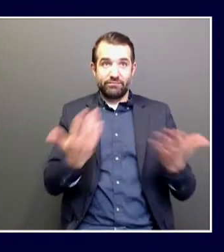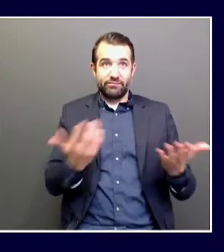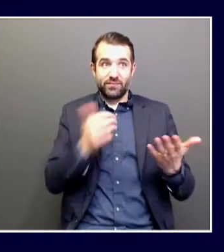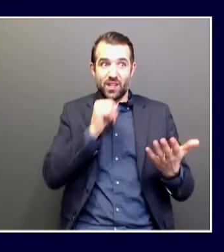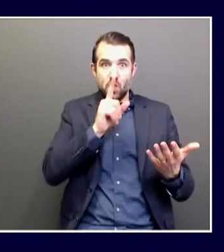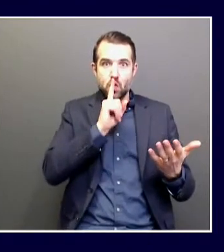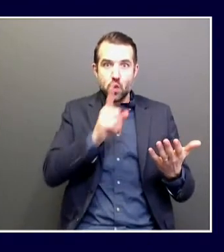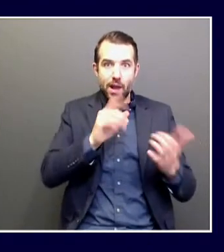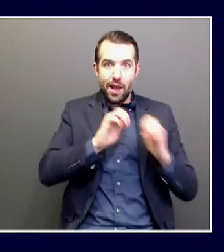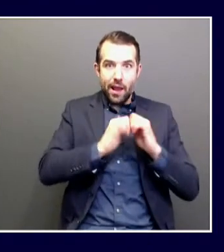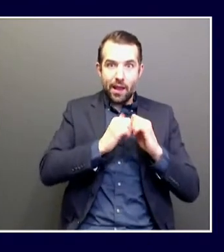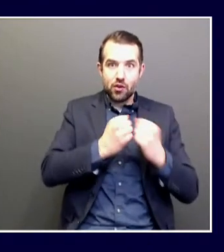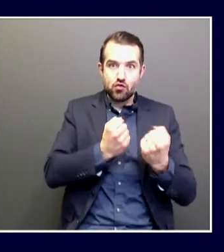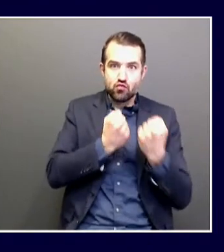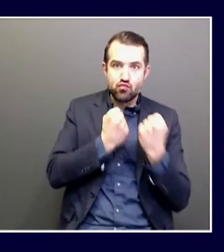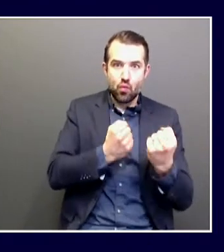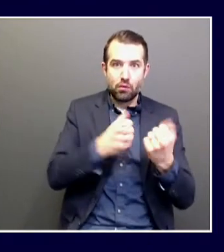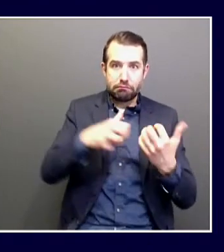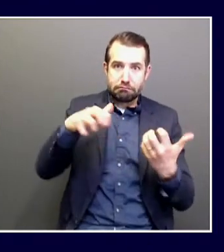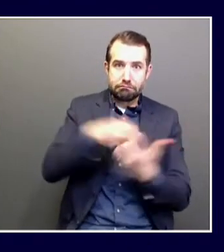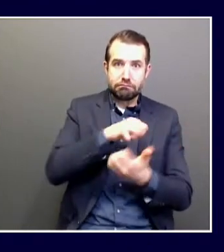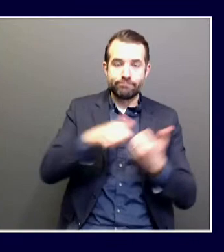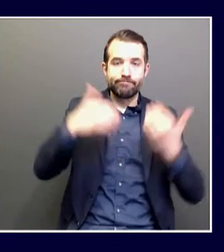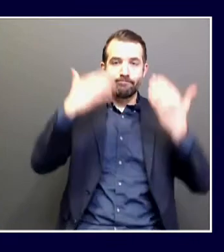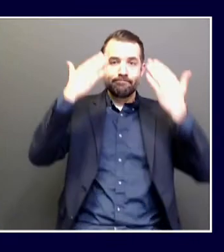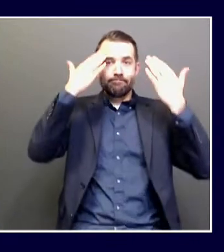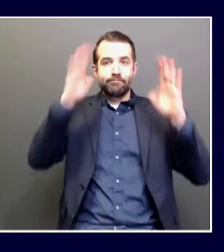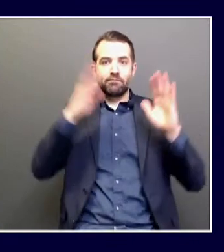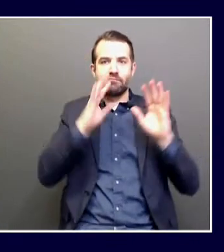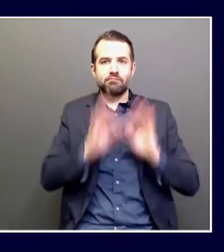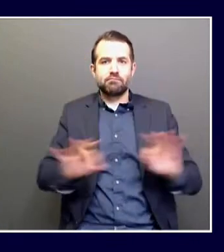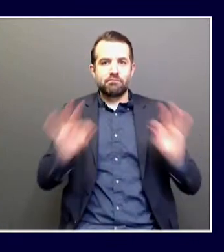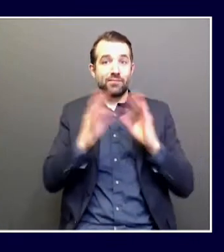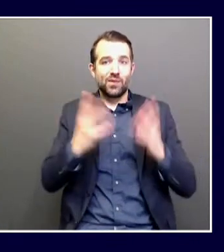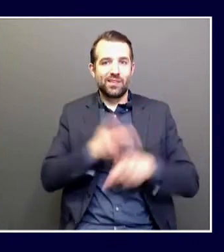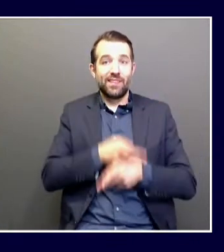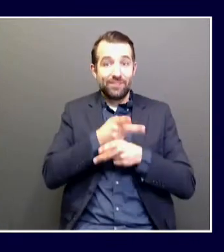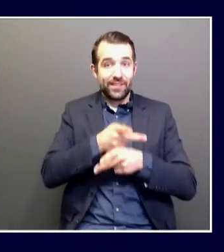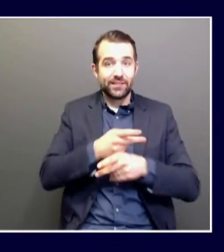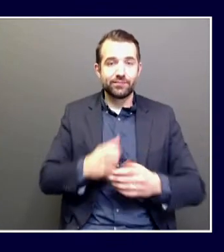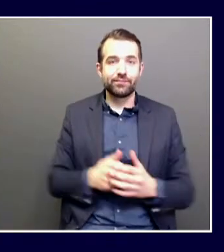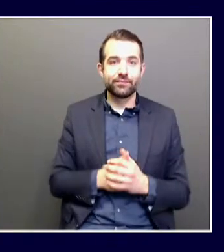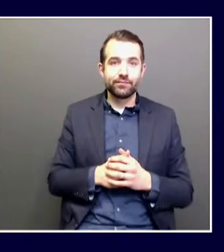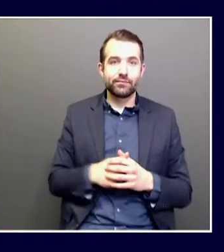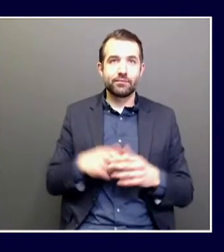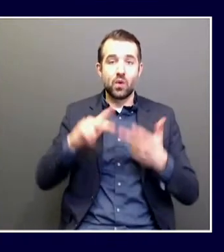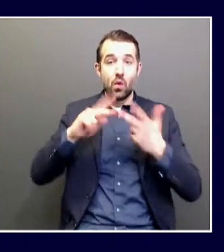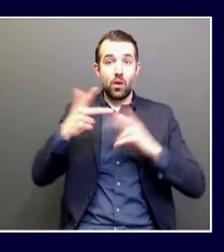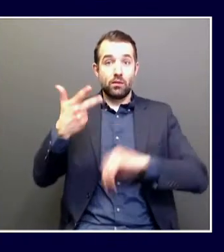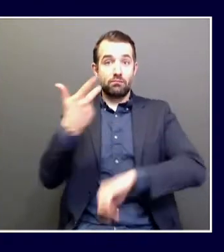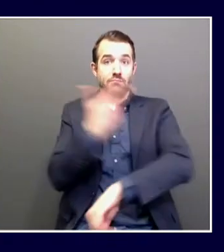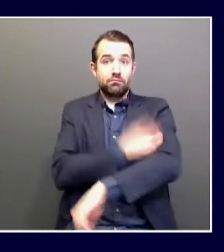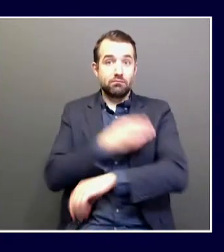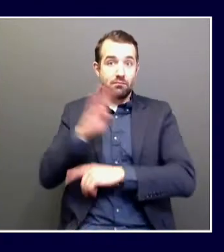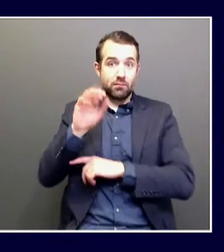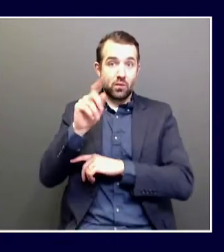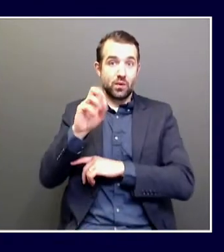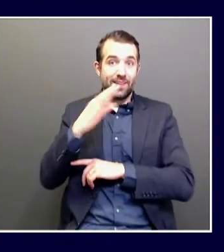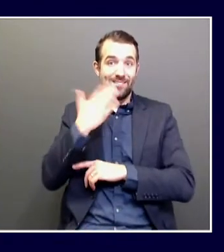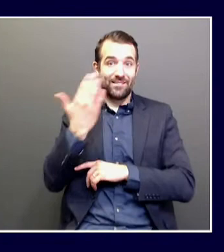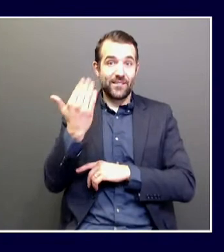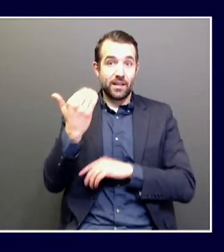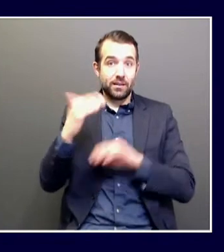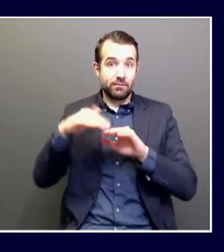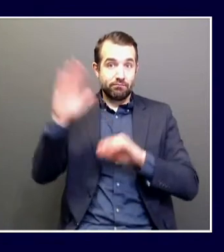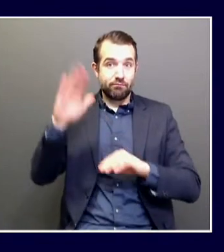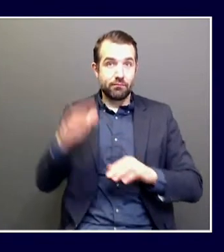I've got a question about boosters for 12 to 15-year-olds. So the FDA authorized them, and then I think Maine sort of went ahead and gave permission to providers